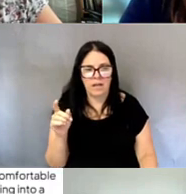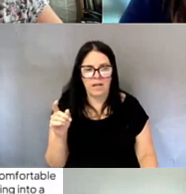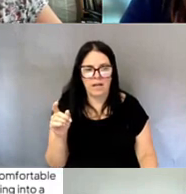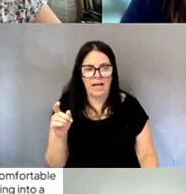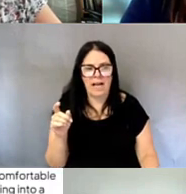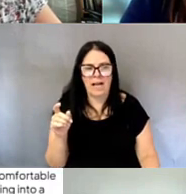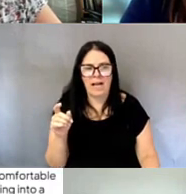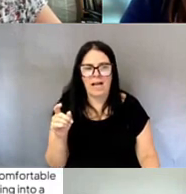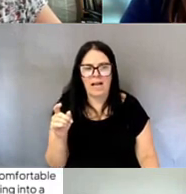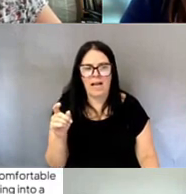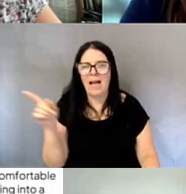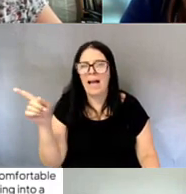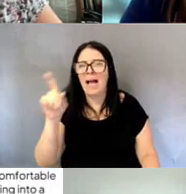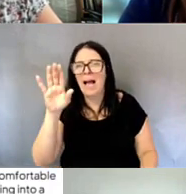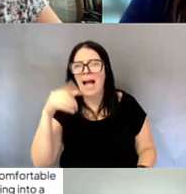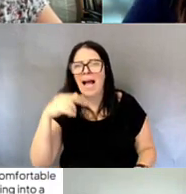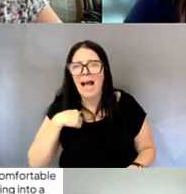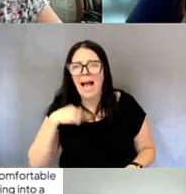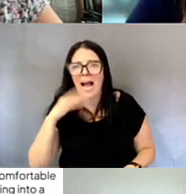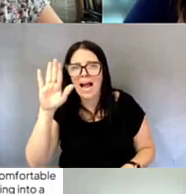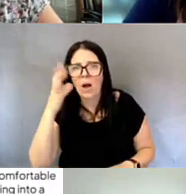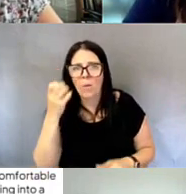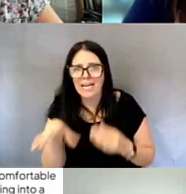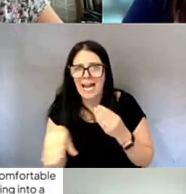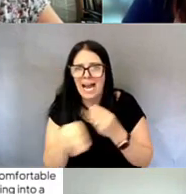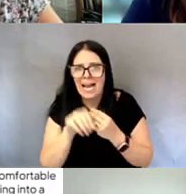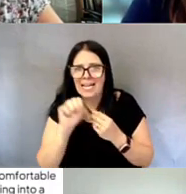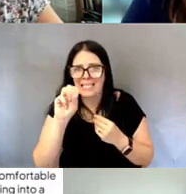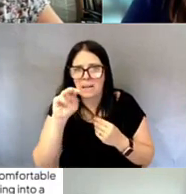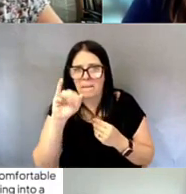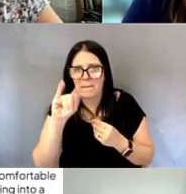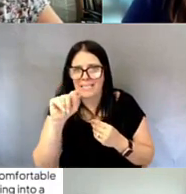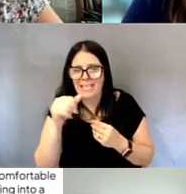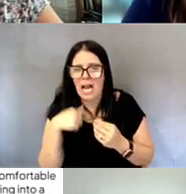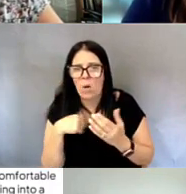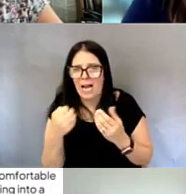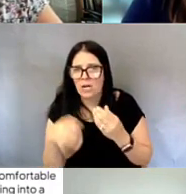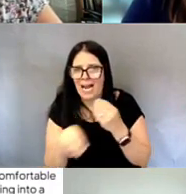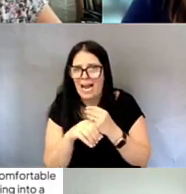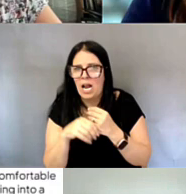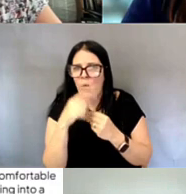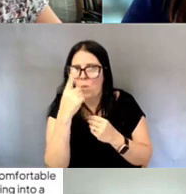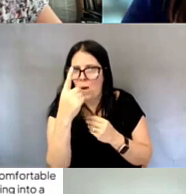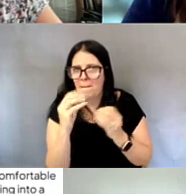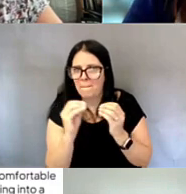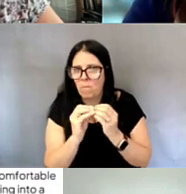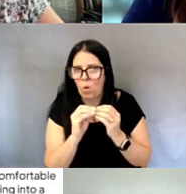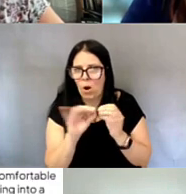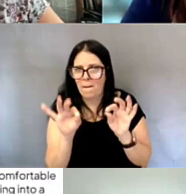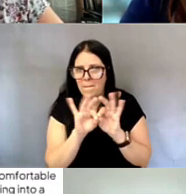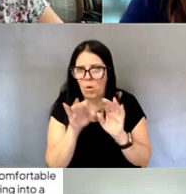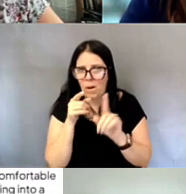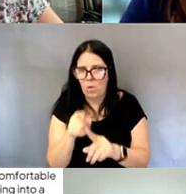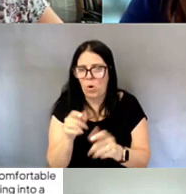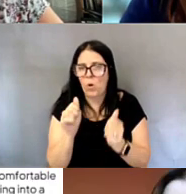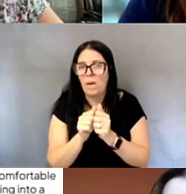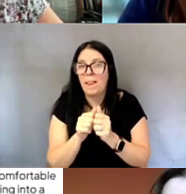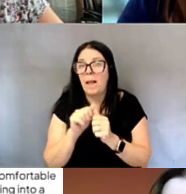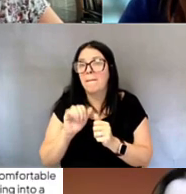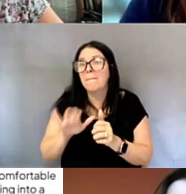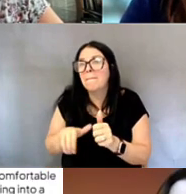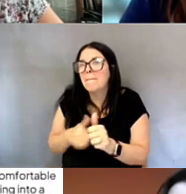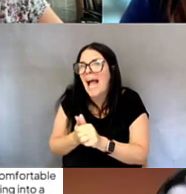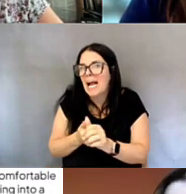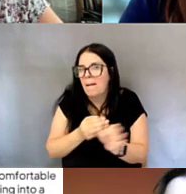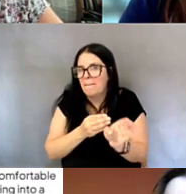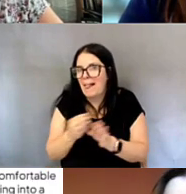you. I just raised my hand to add a I'm very so sorry. important, useful point to the third question, backup plans. Absolutely, I did